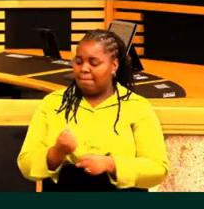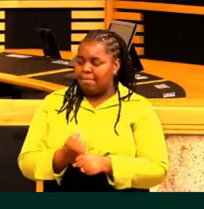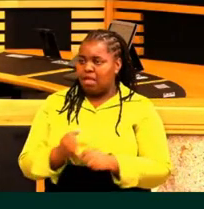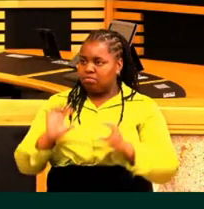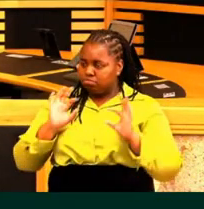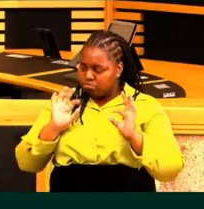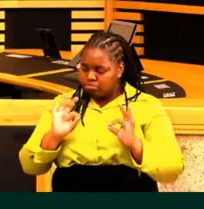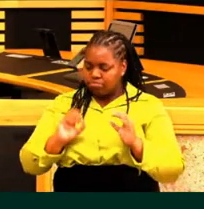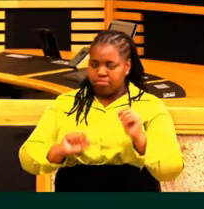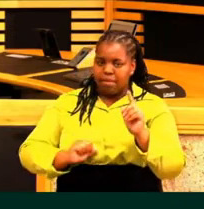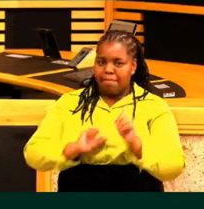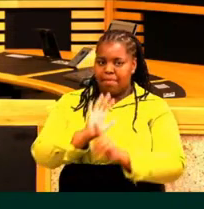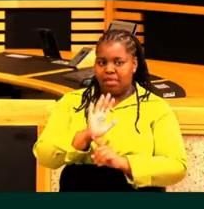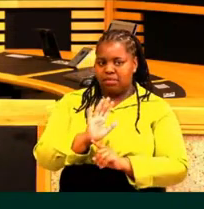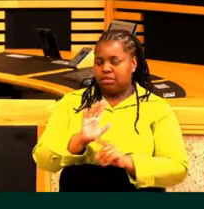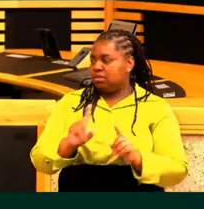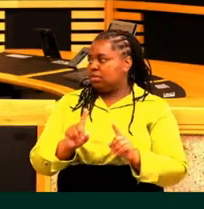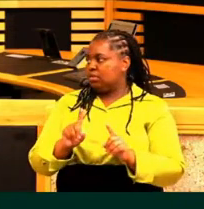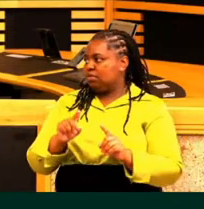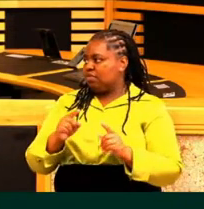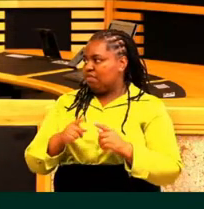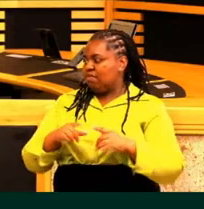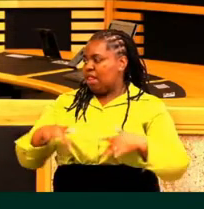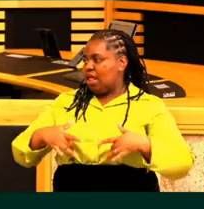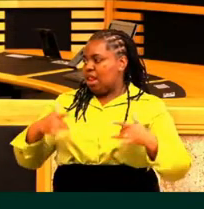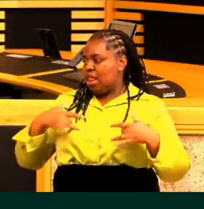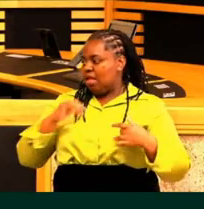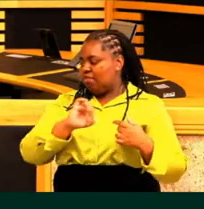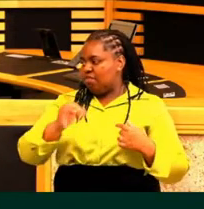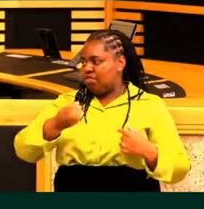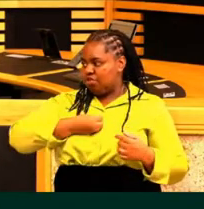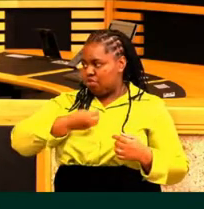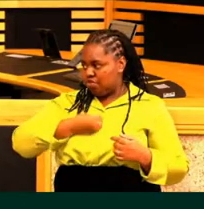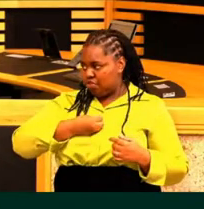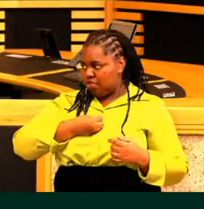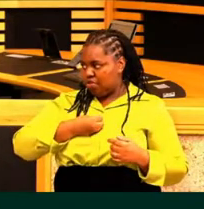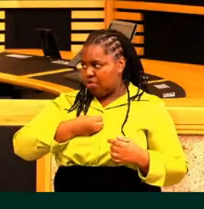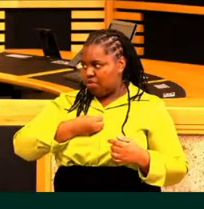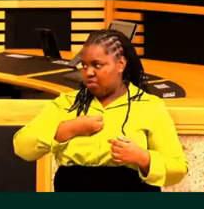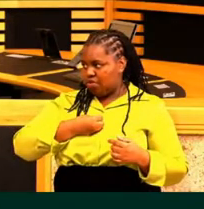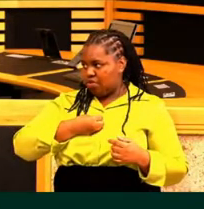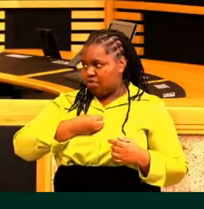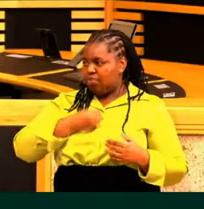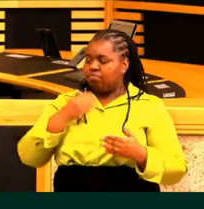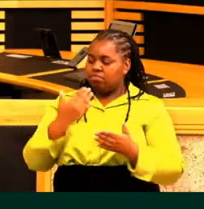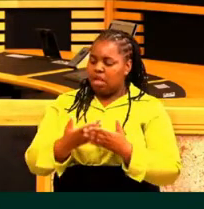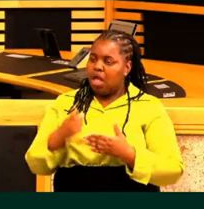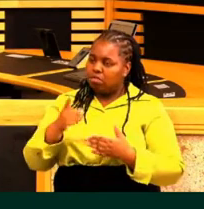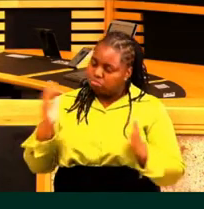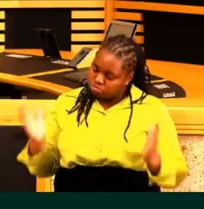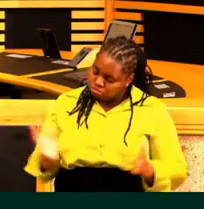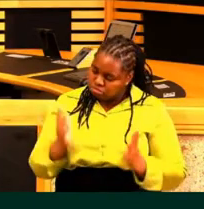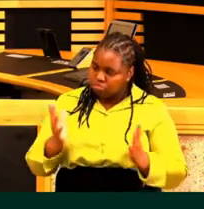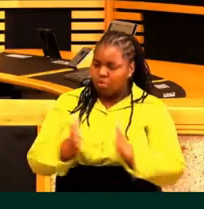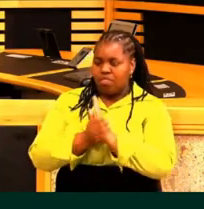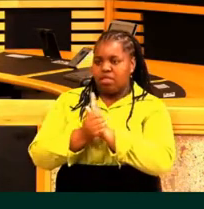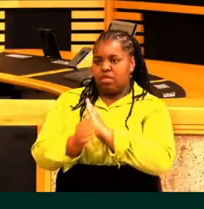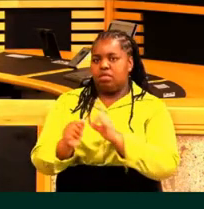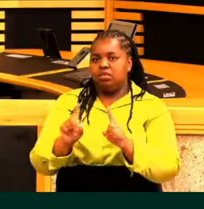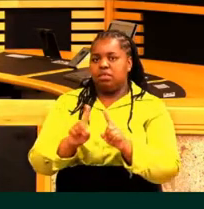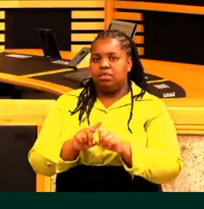impact in our in the lives of the young ones it can equip with skills and